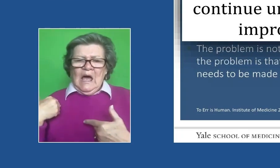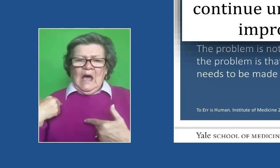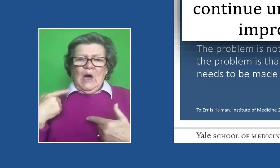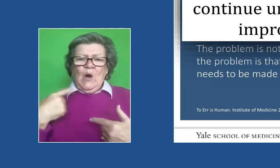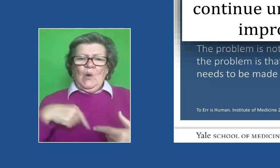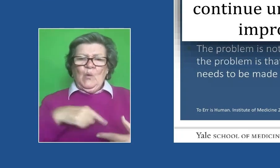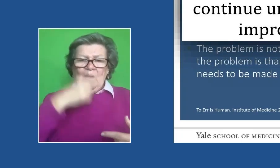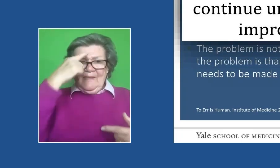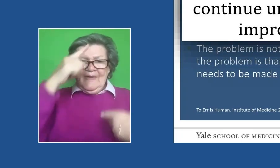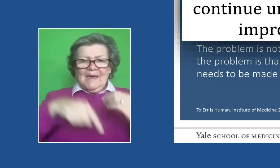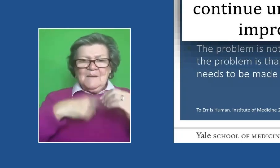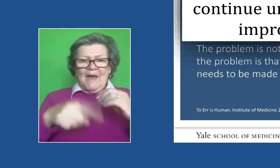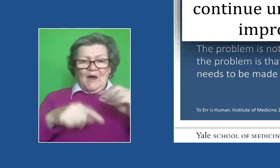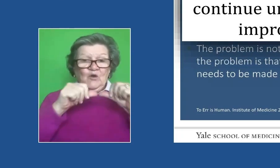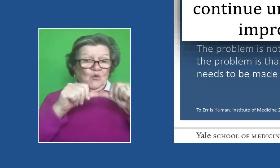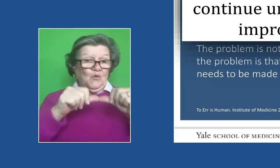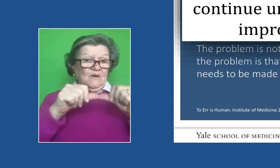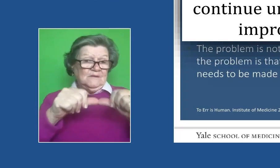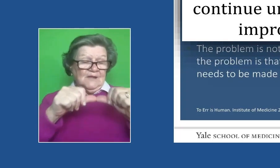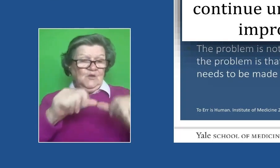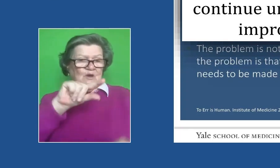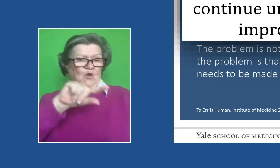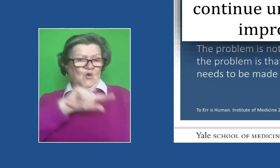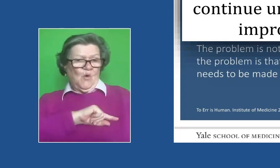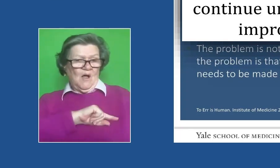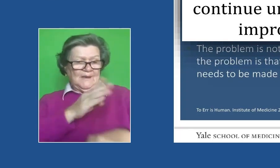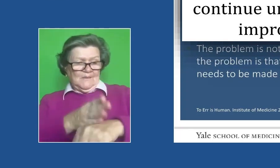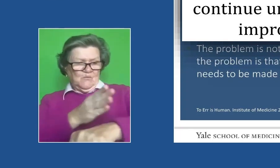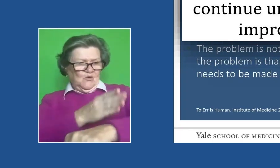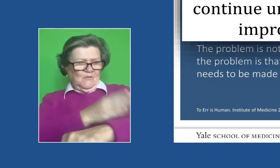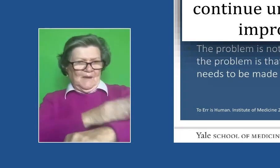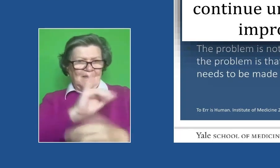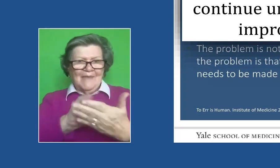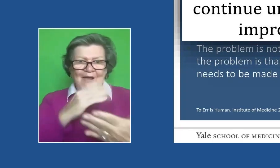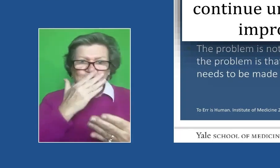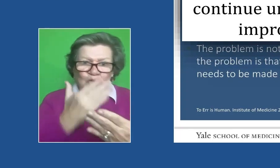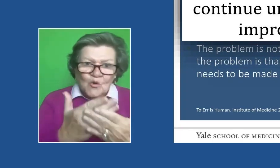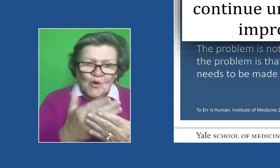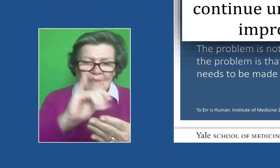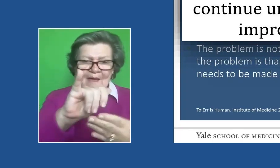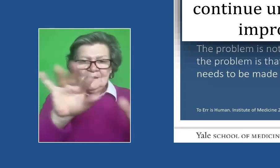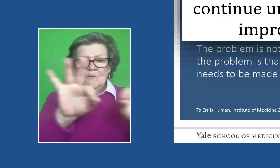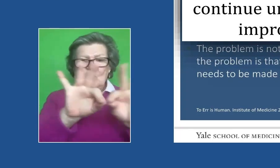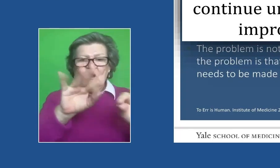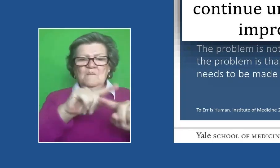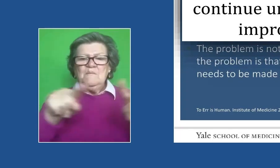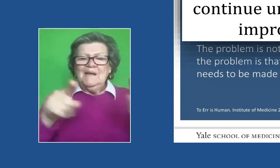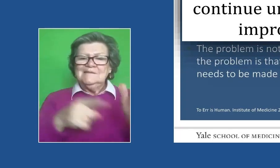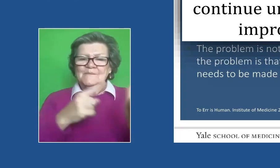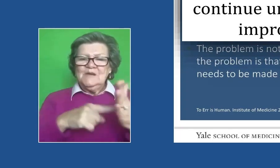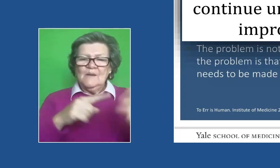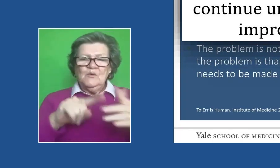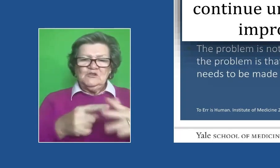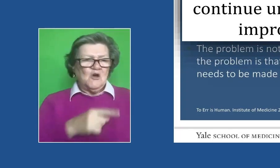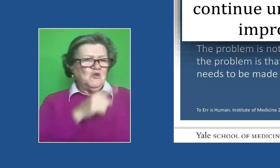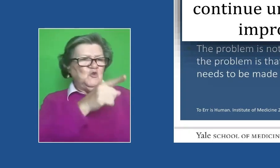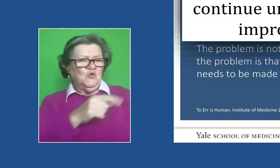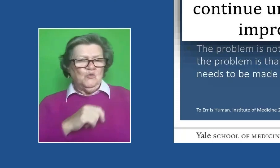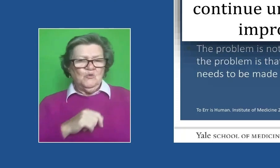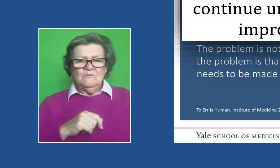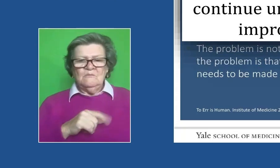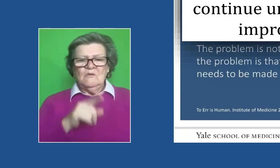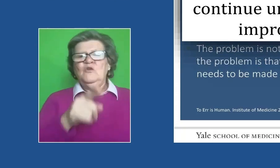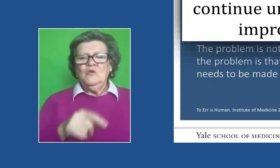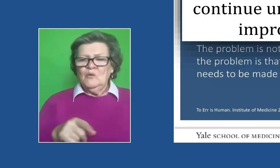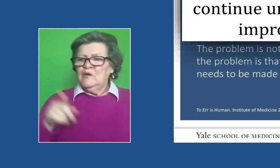call continuous quality improvement, which is really good and important. But a lot of times we start pointing fingers. Was it some individual that made an